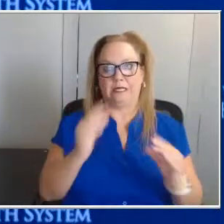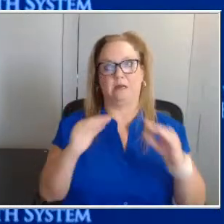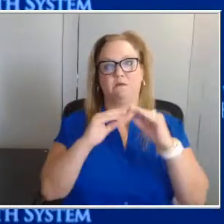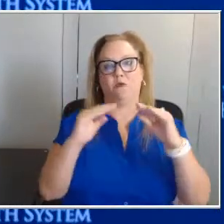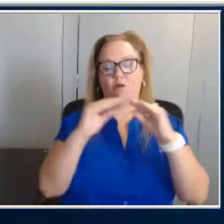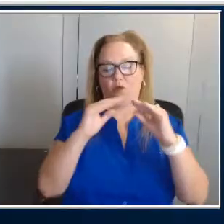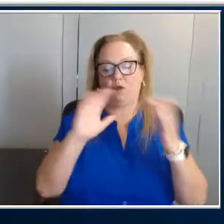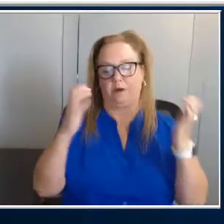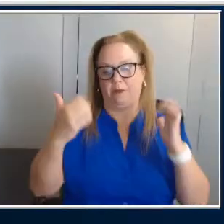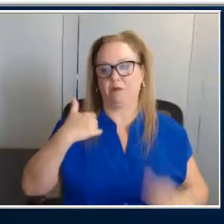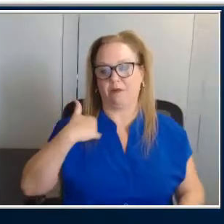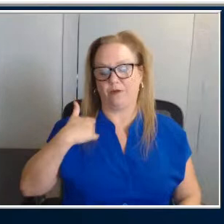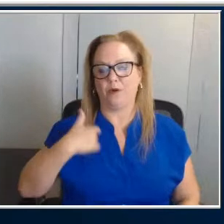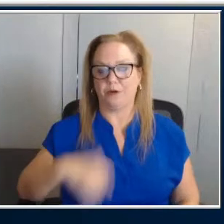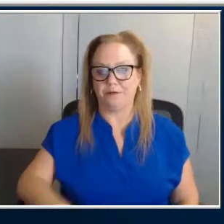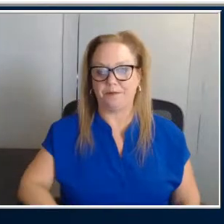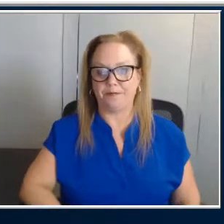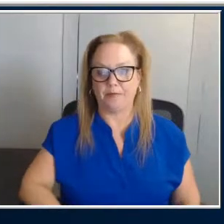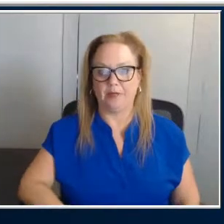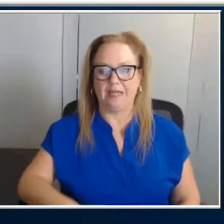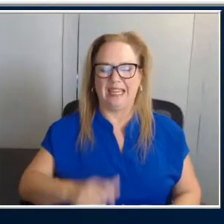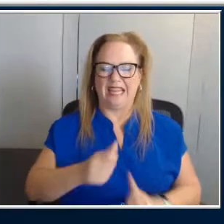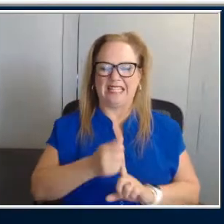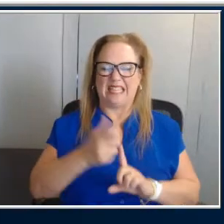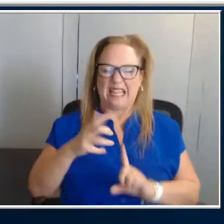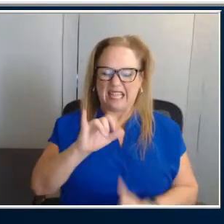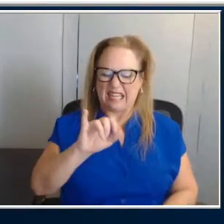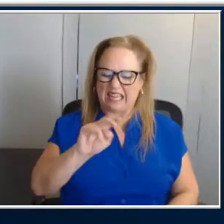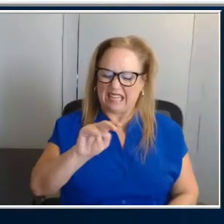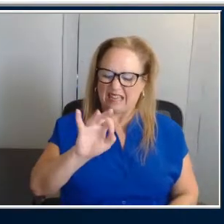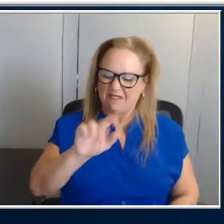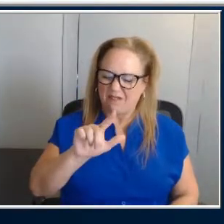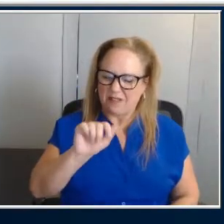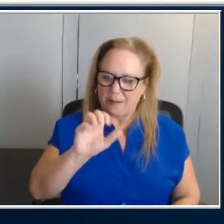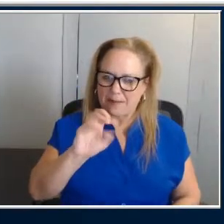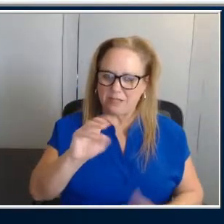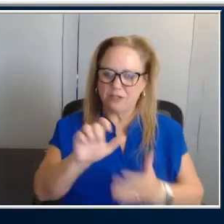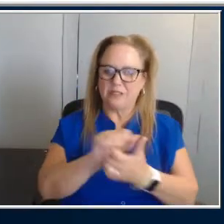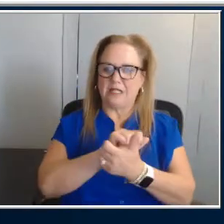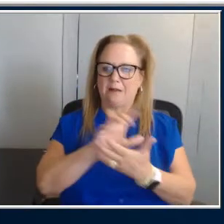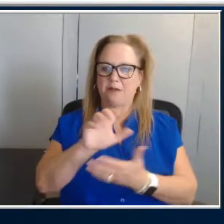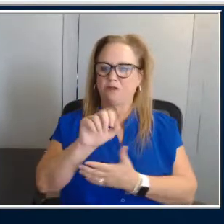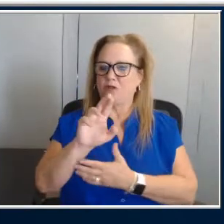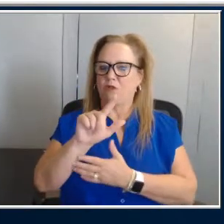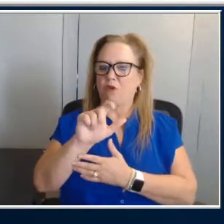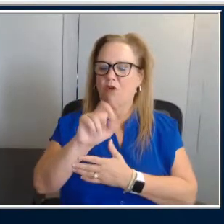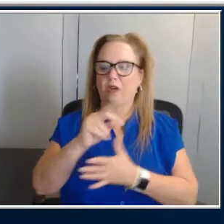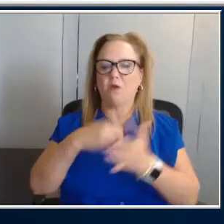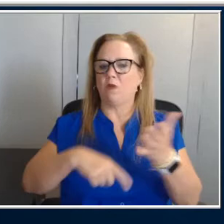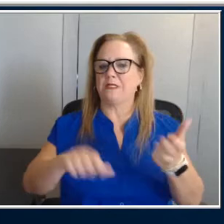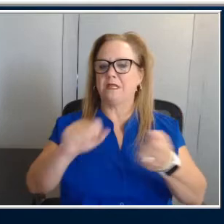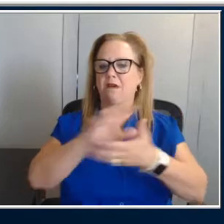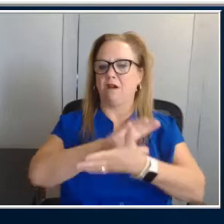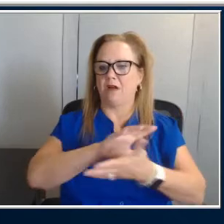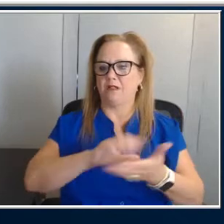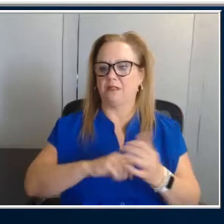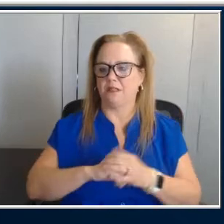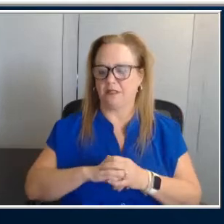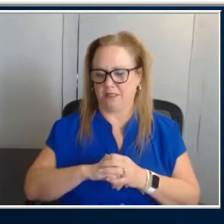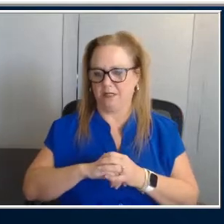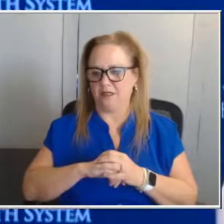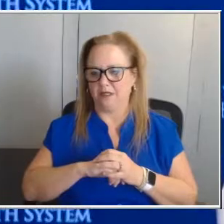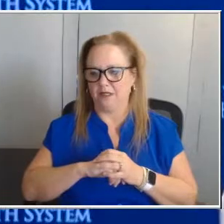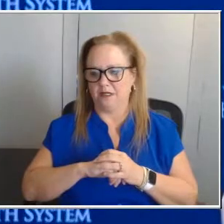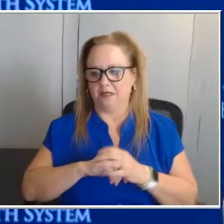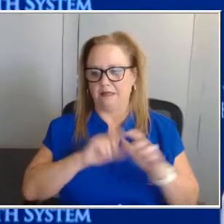before. Is it inflammation? Is it damage to an organ? What's the cause of this? What's going on in our bodies? I mean, I think the answer